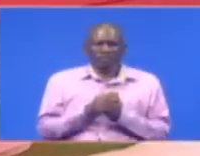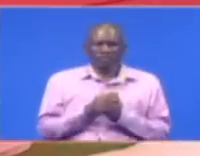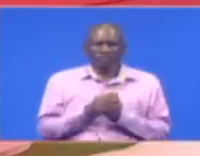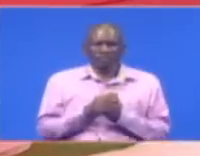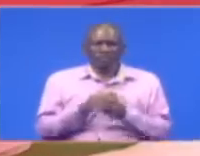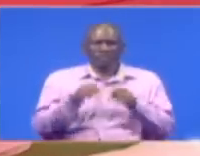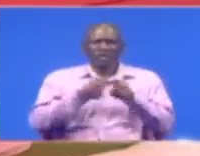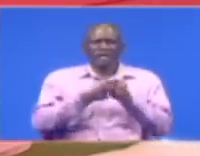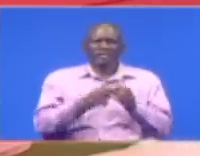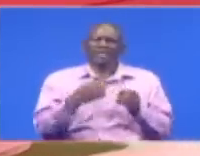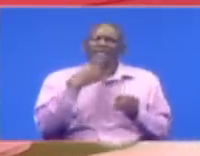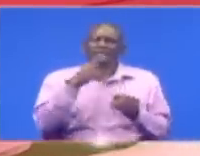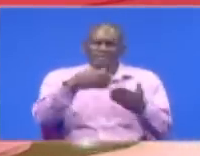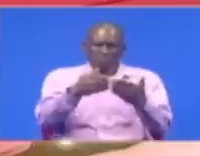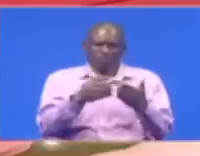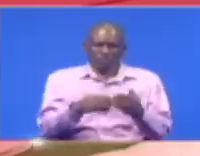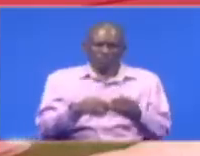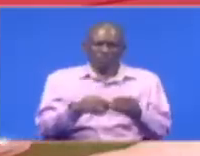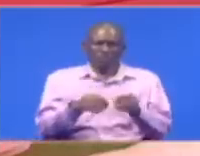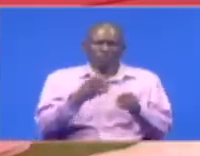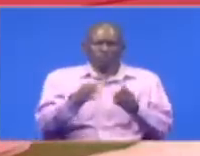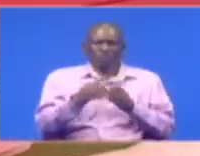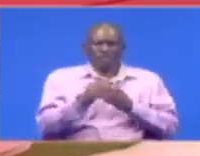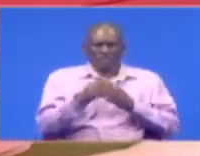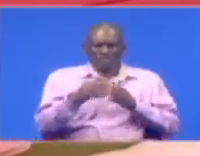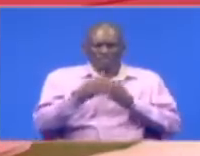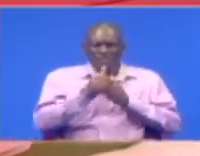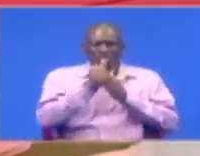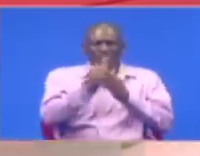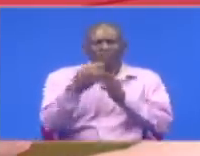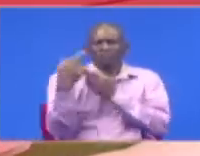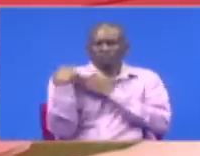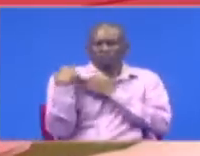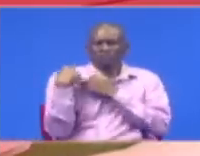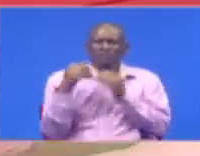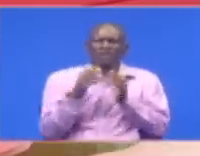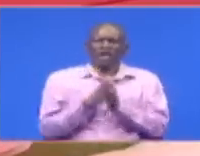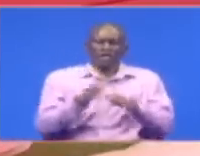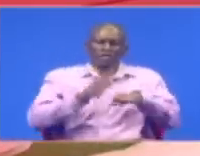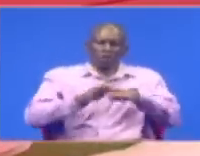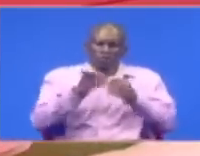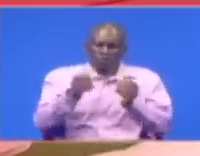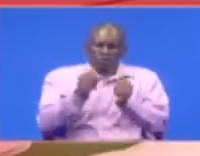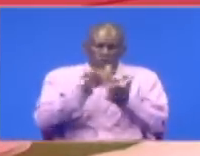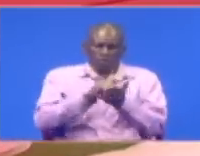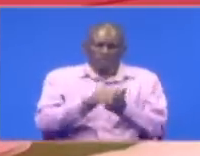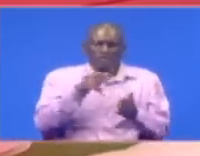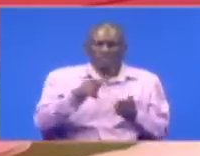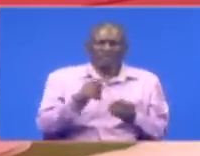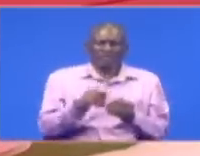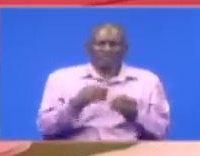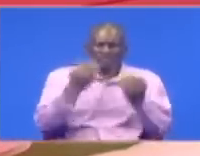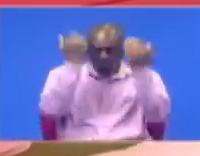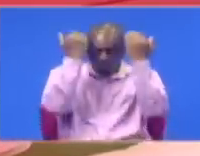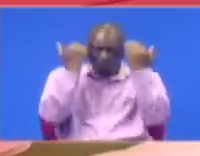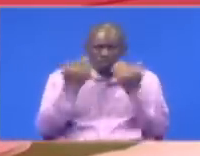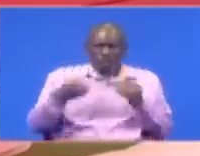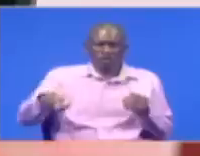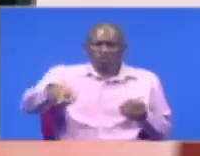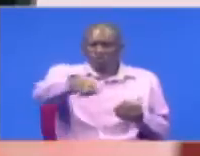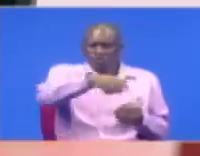as I indicated, that's a leadership role. And the beauty with it is that in this judiciary, we have